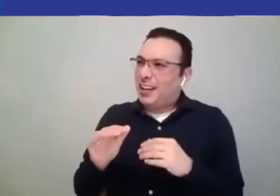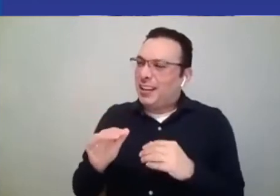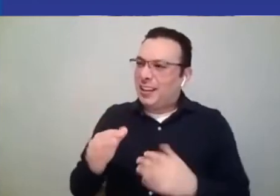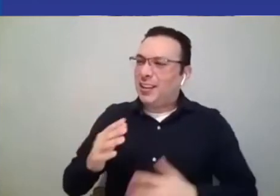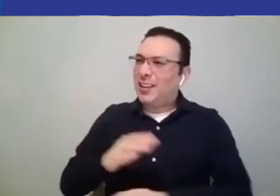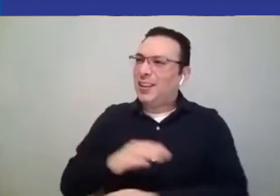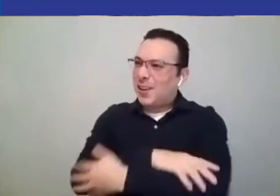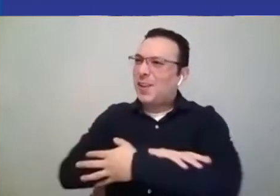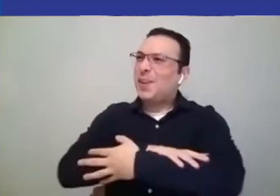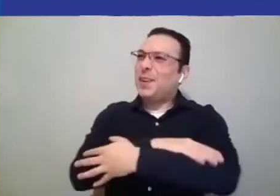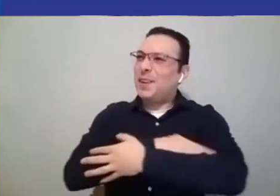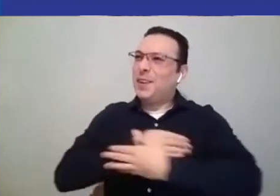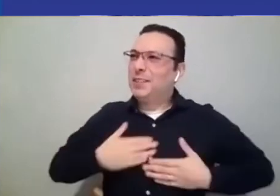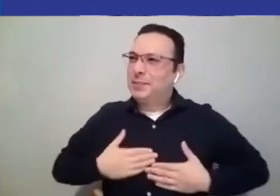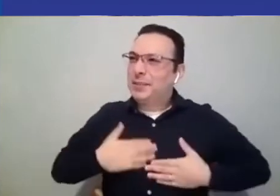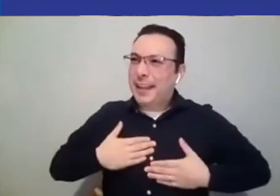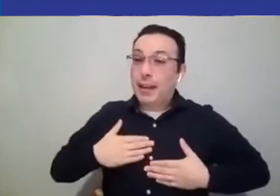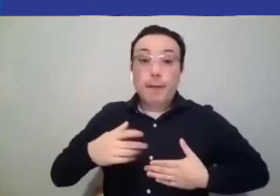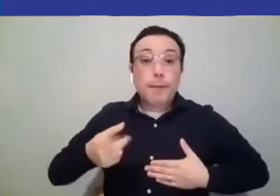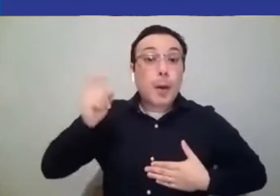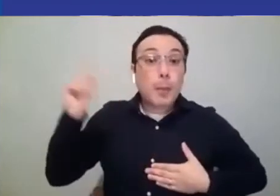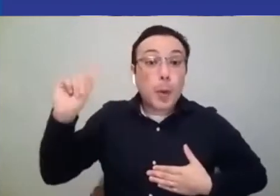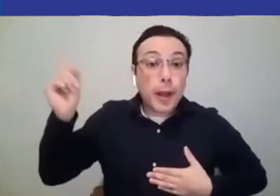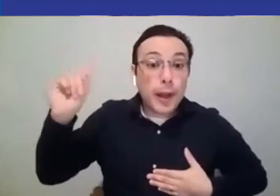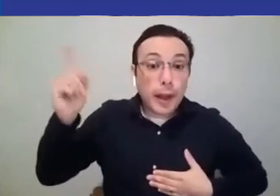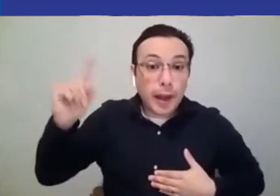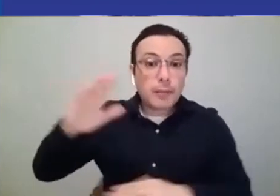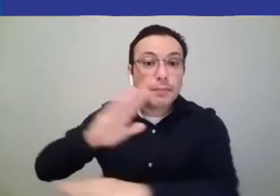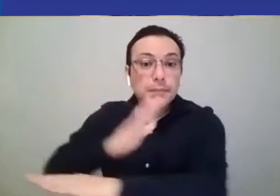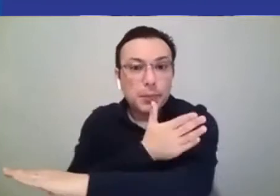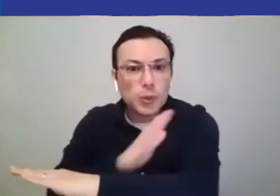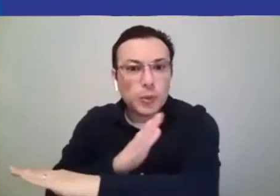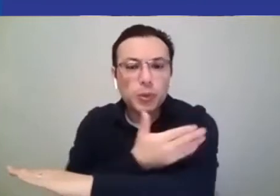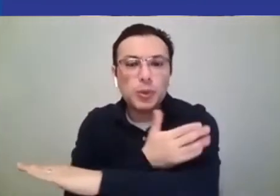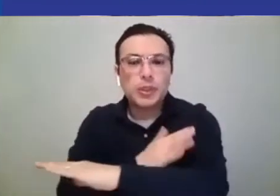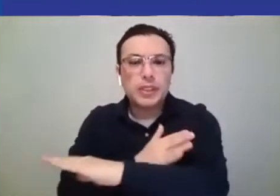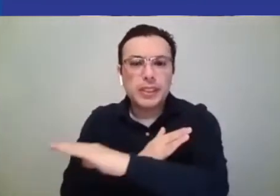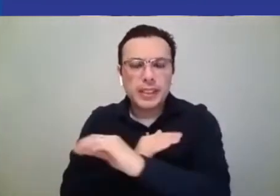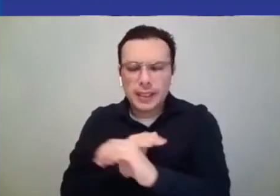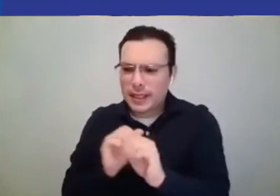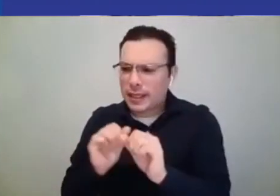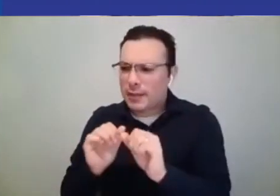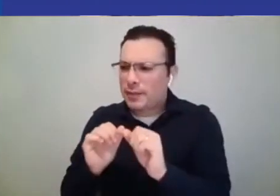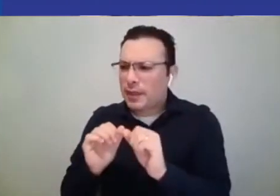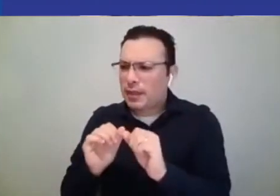That's the feeling, you know, that music